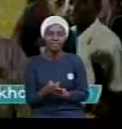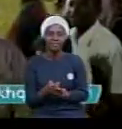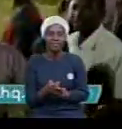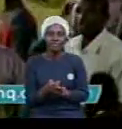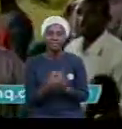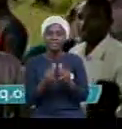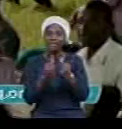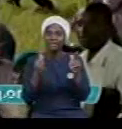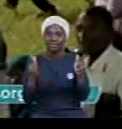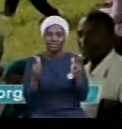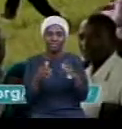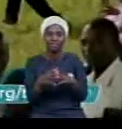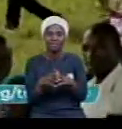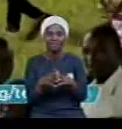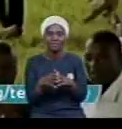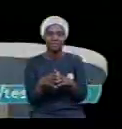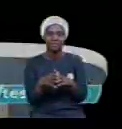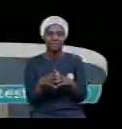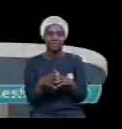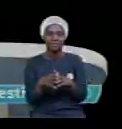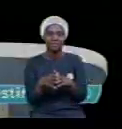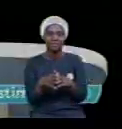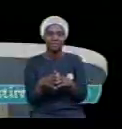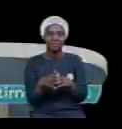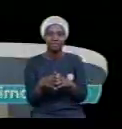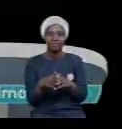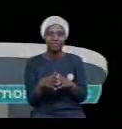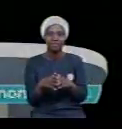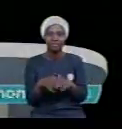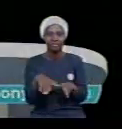Great. Where are the others? Join them too.